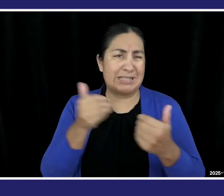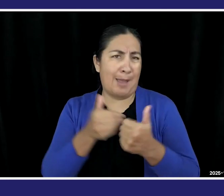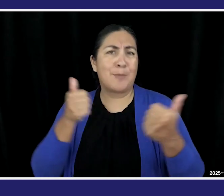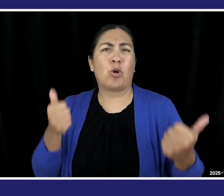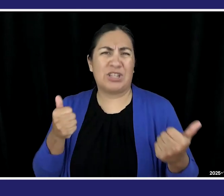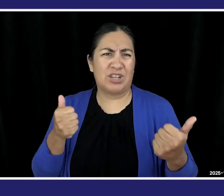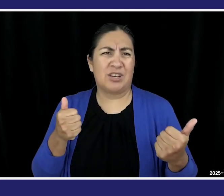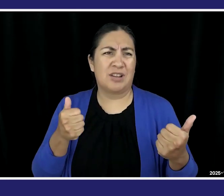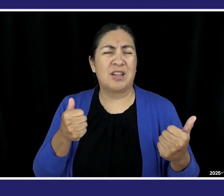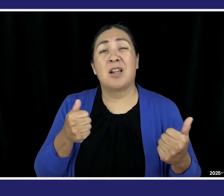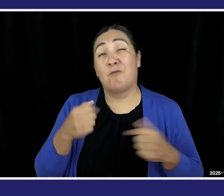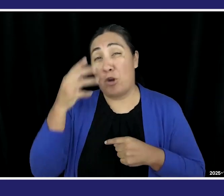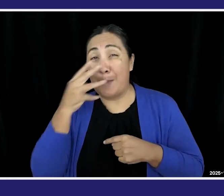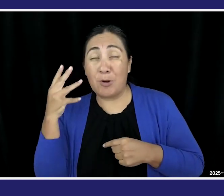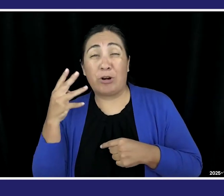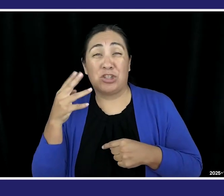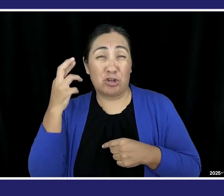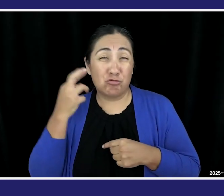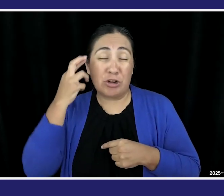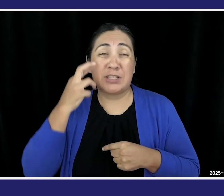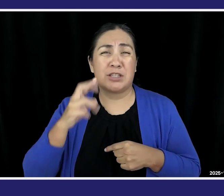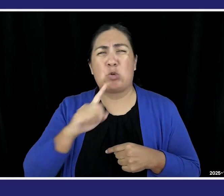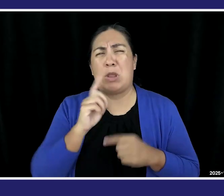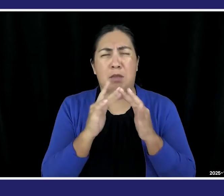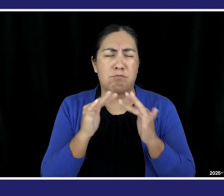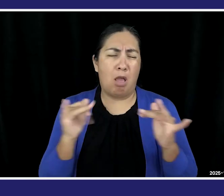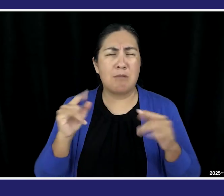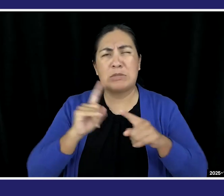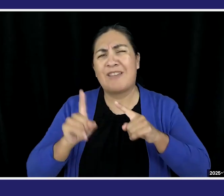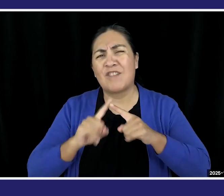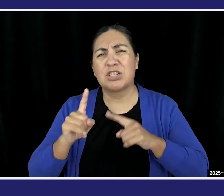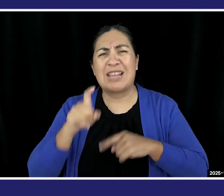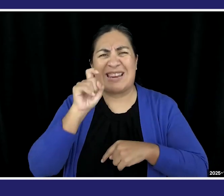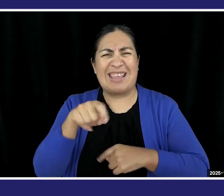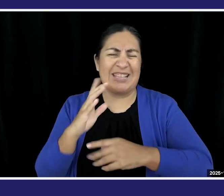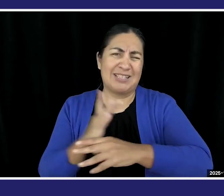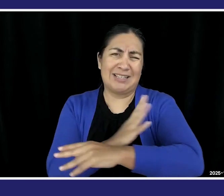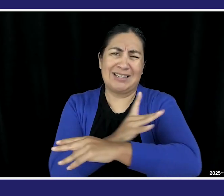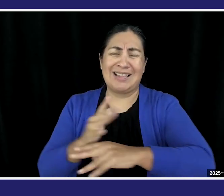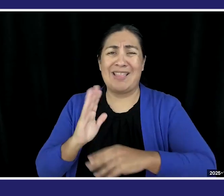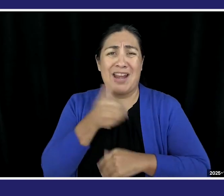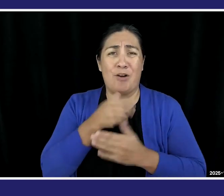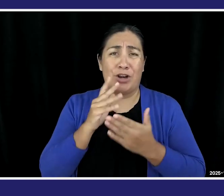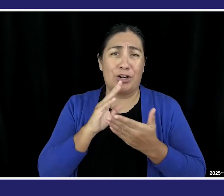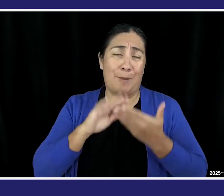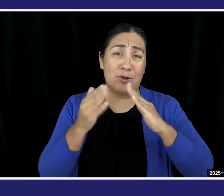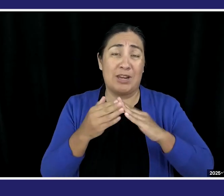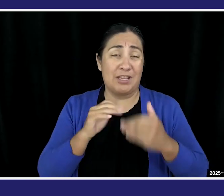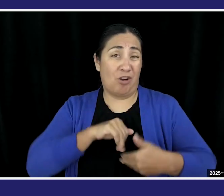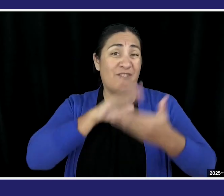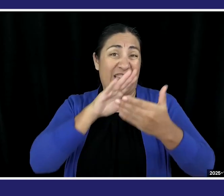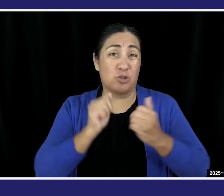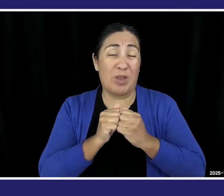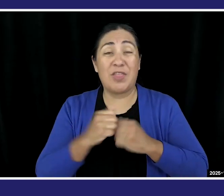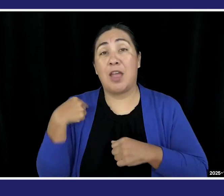and families torn because of immigration. And there are situations that our communities are dealing with, and we serve